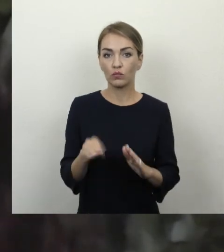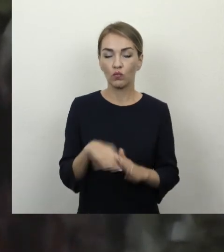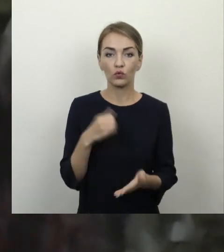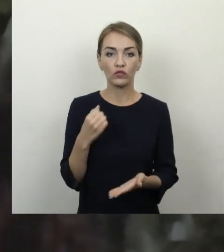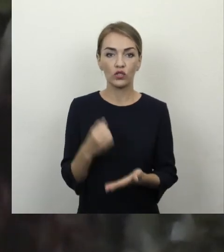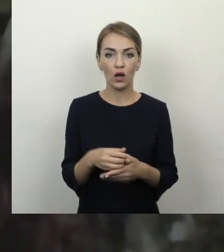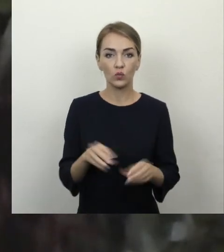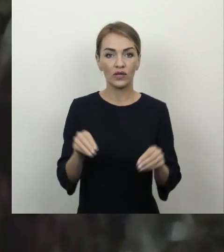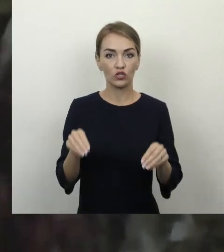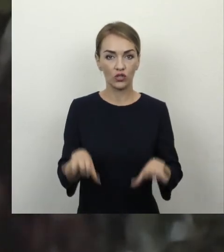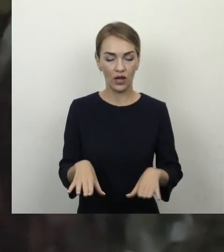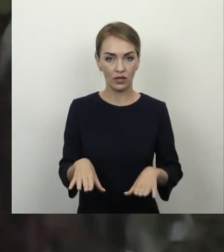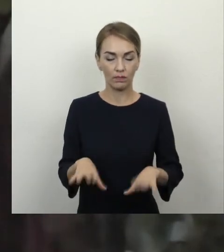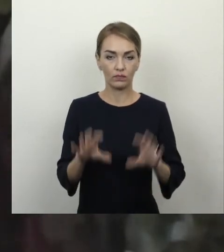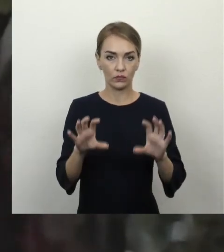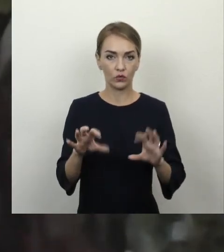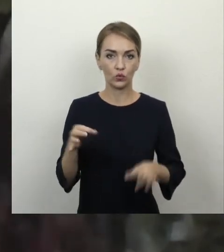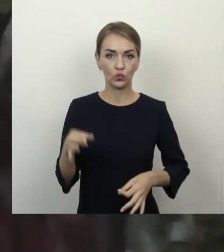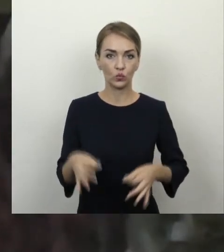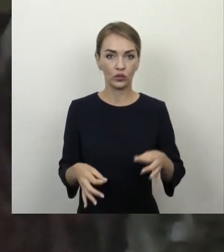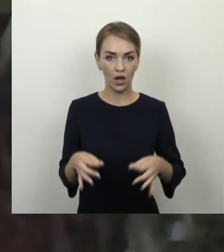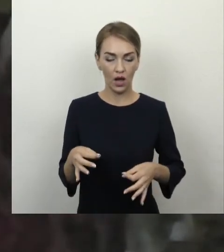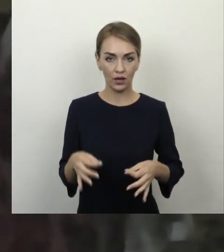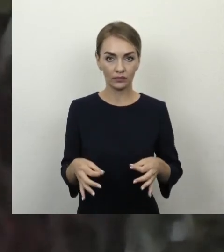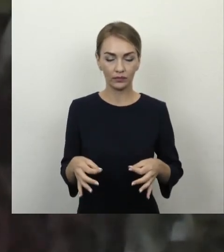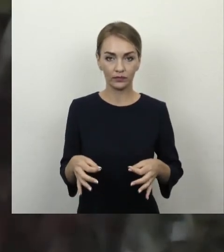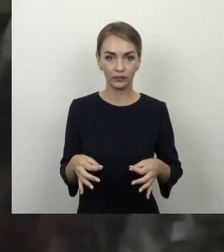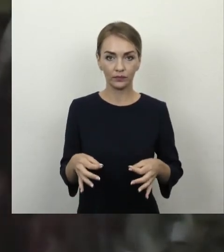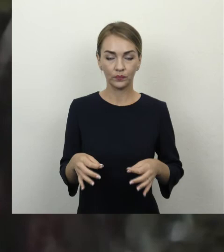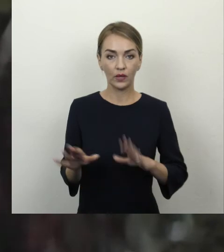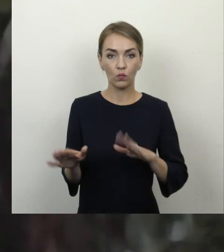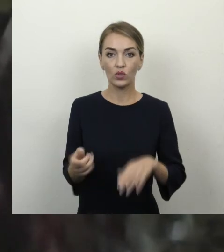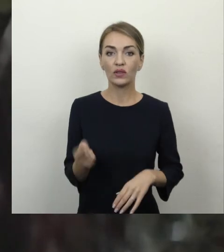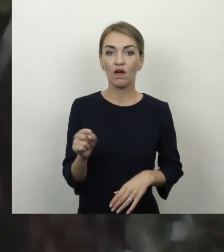by the electoral code. The outcome is confirmed